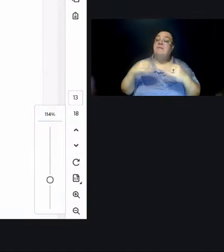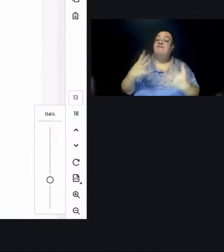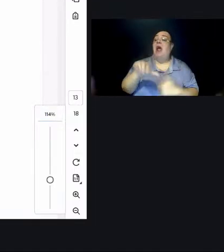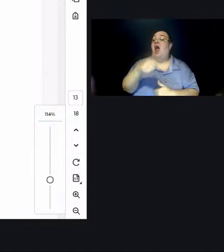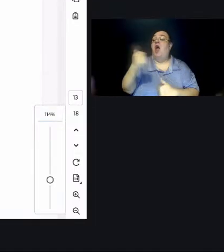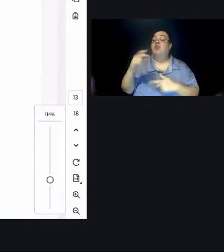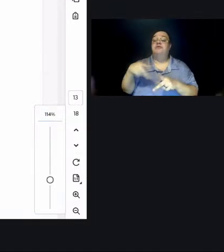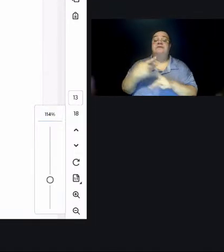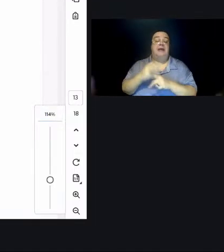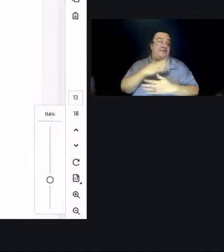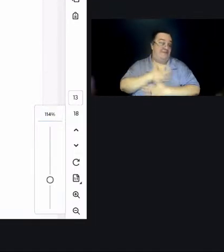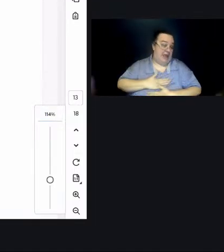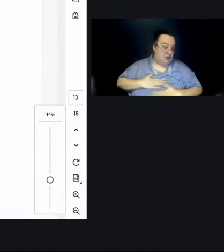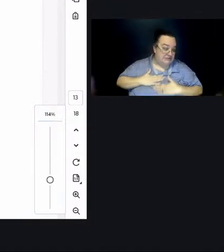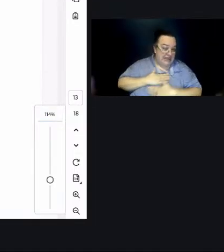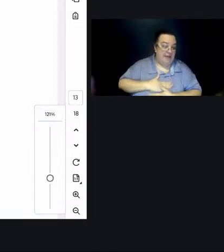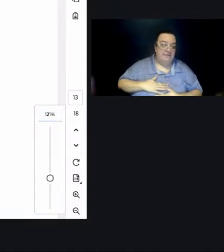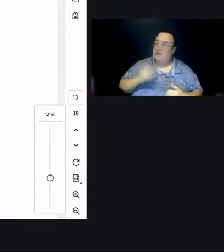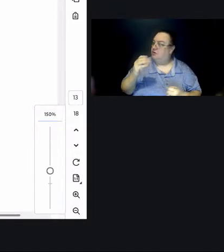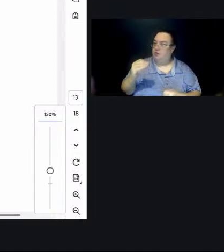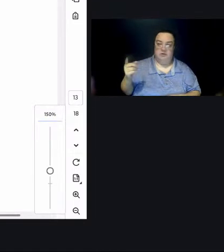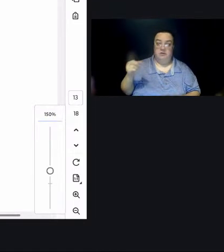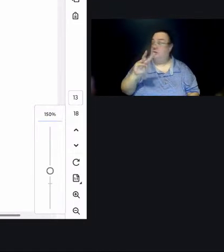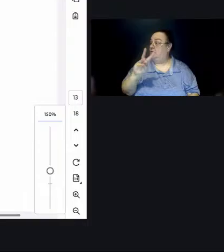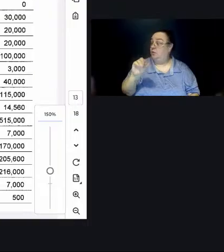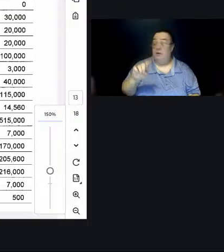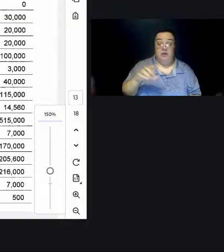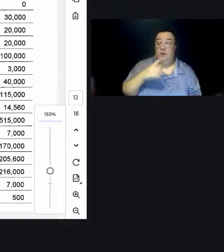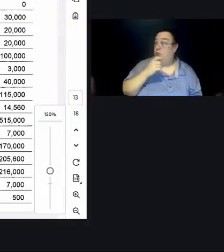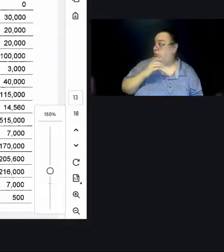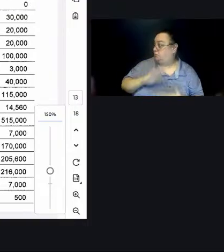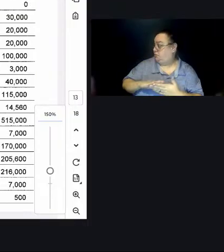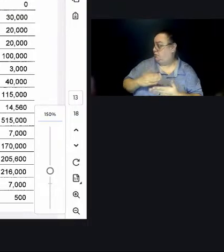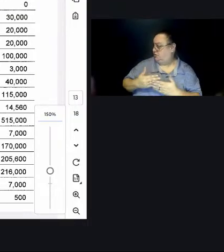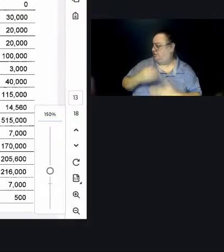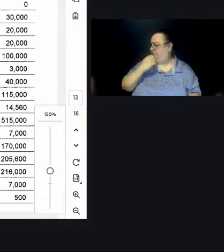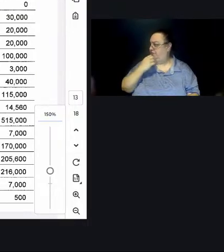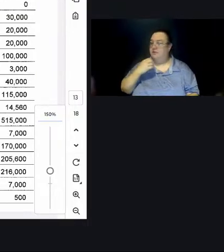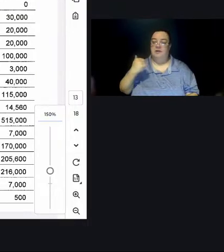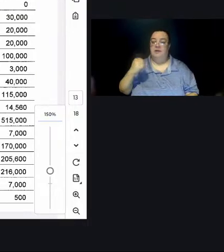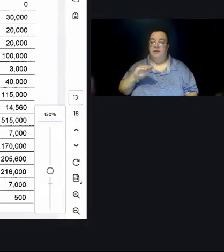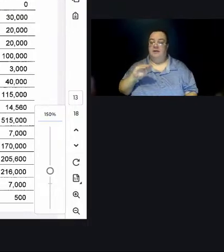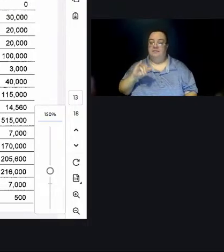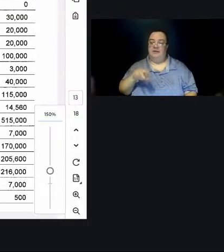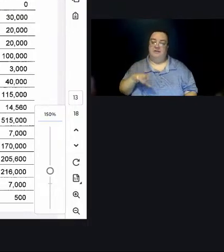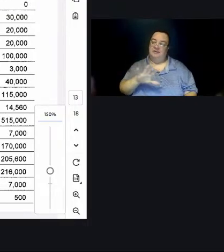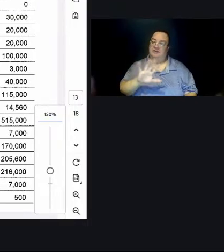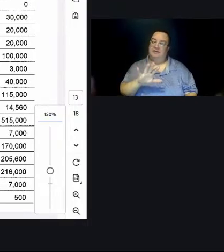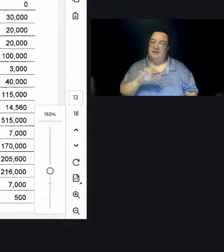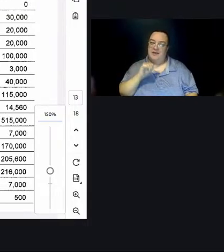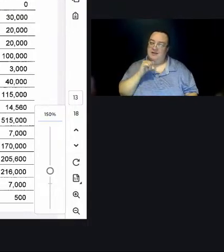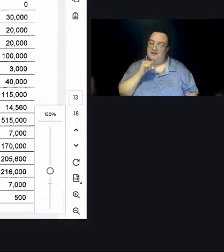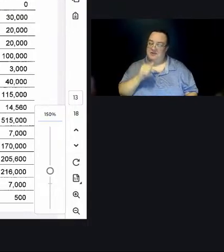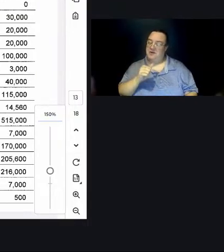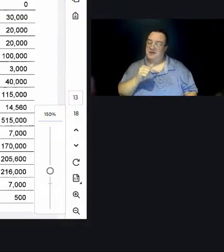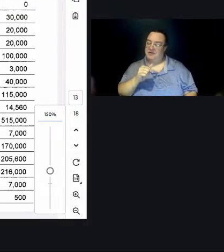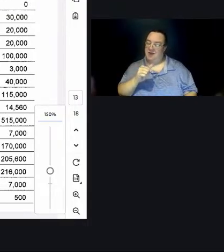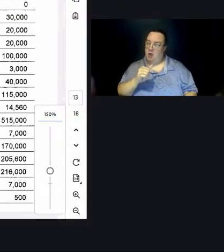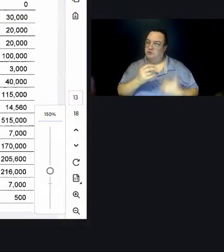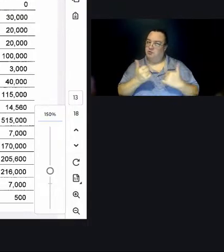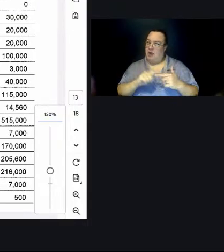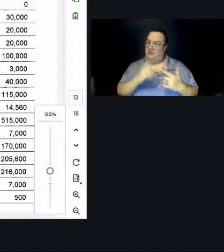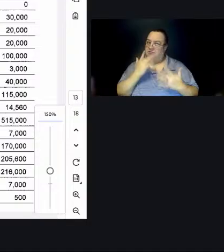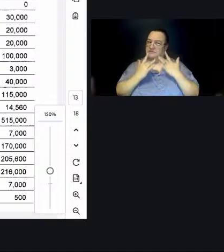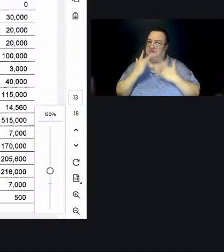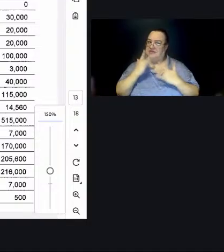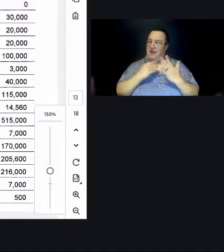so. Who's cooking who's cooking the food? Yeah, let's not be penny wise and pound foolish. You ate it last year, didn't you?